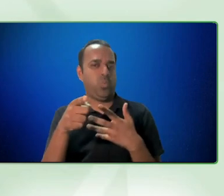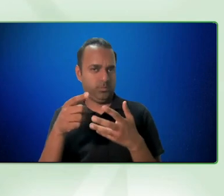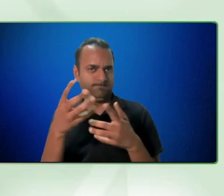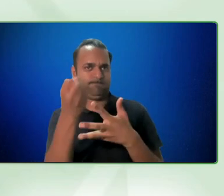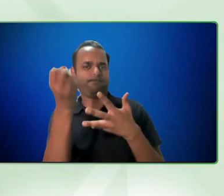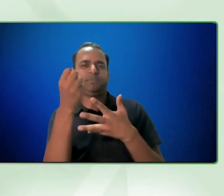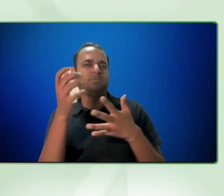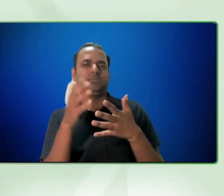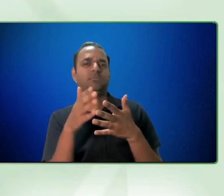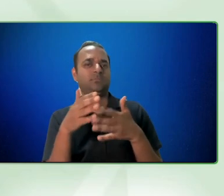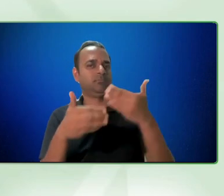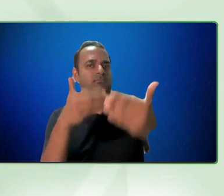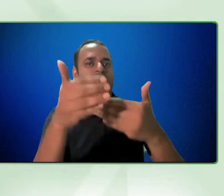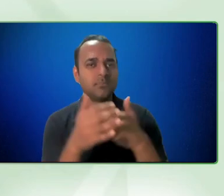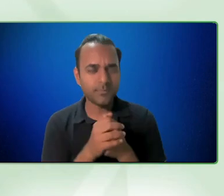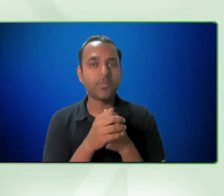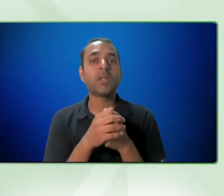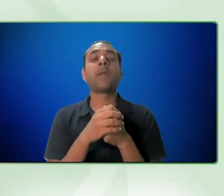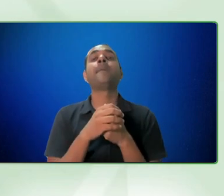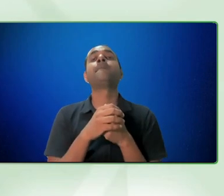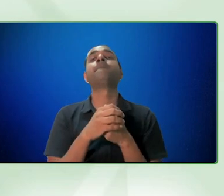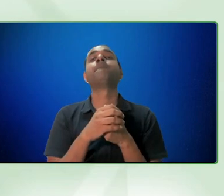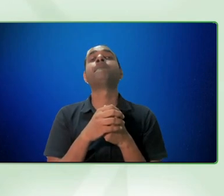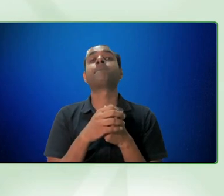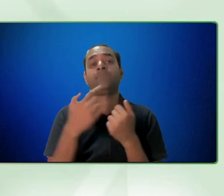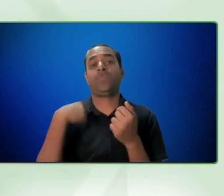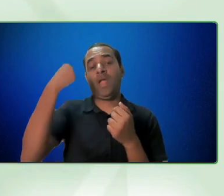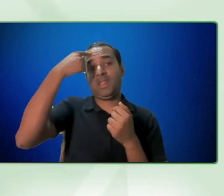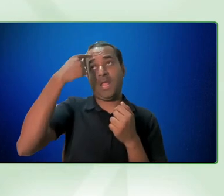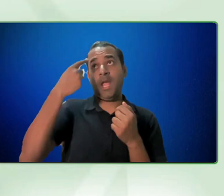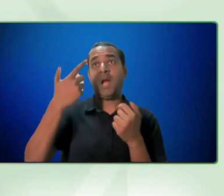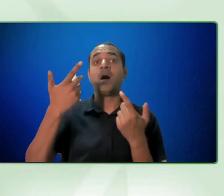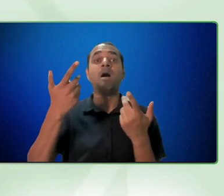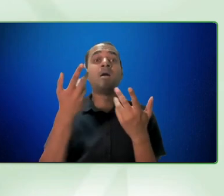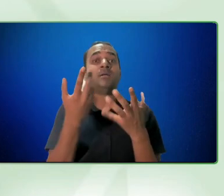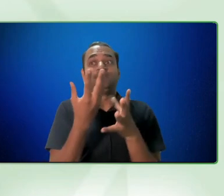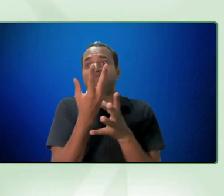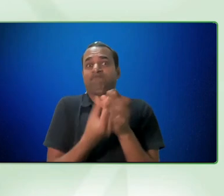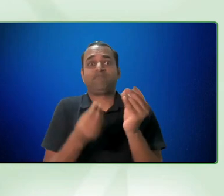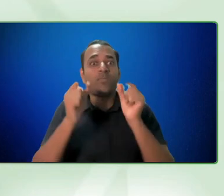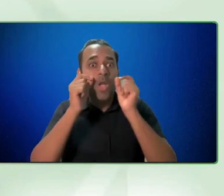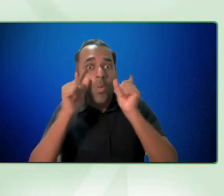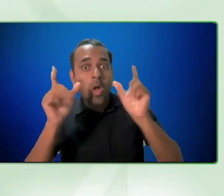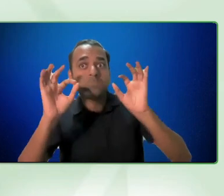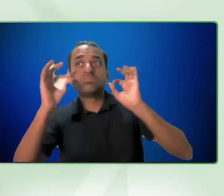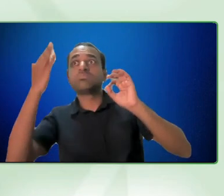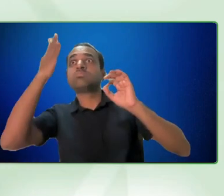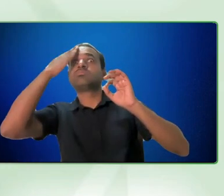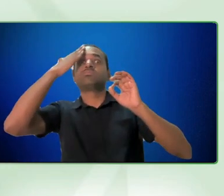if you take banking as just the first use case, after that, this engine, this platform,